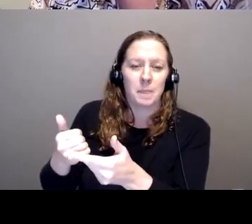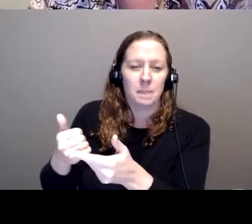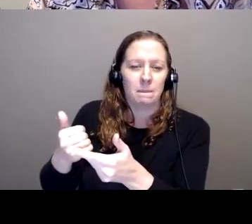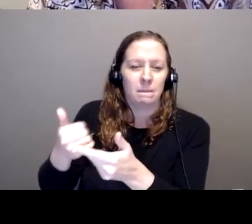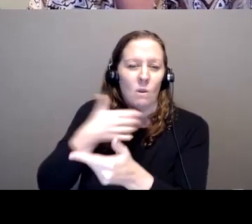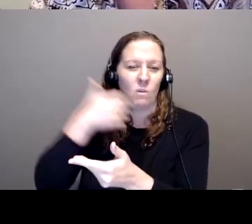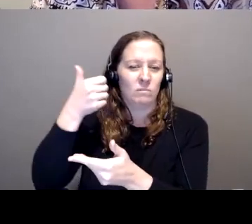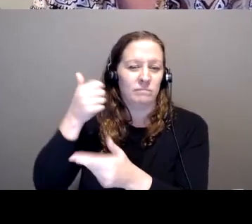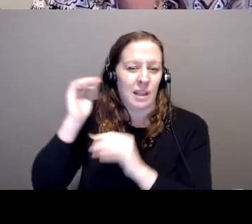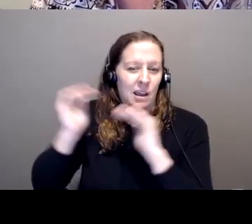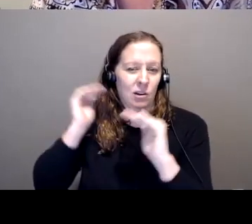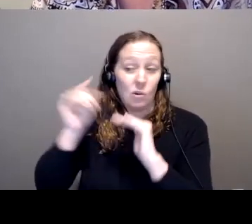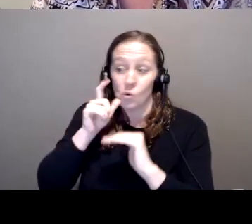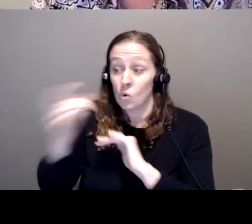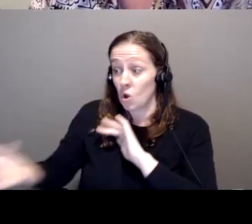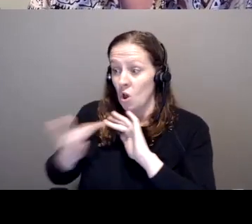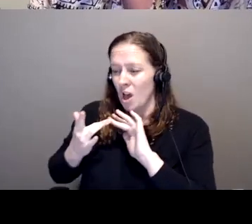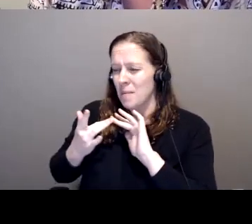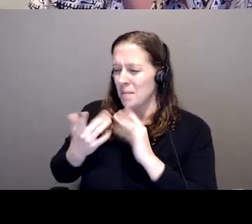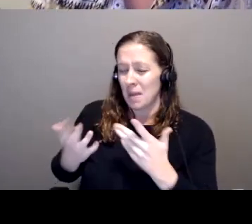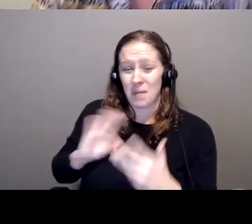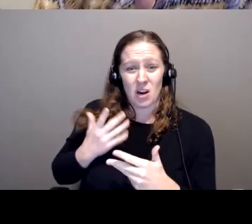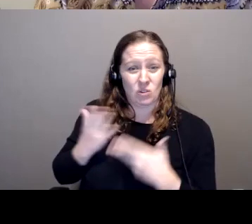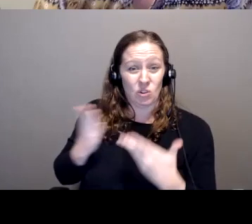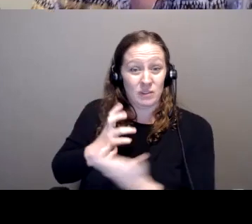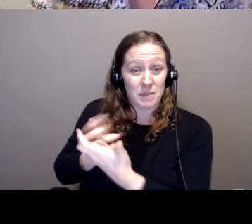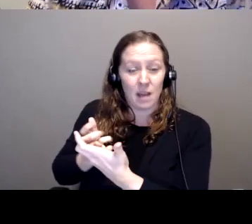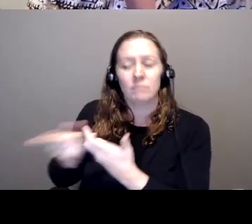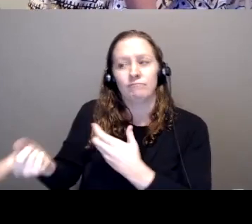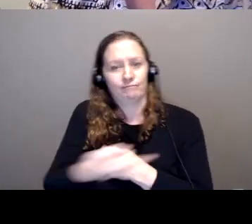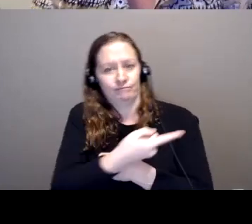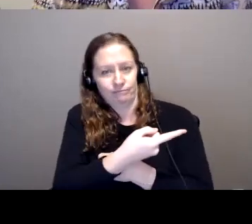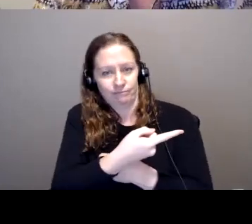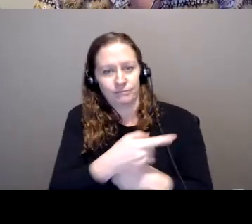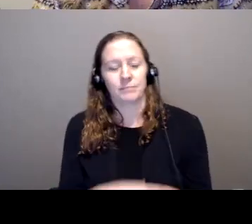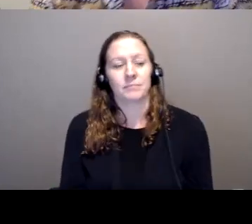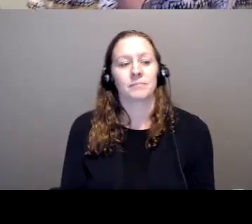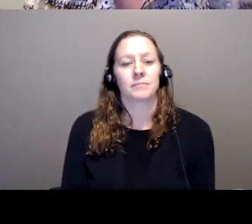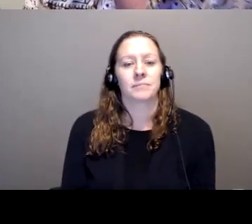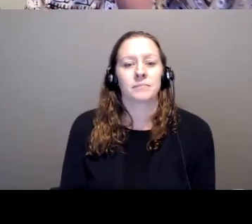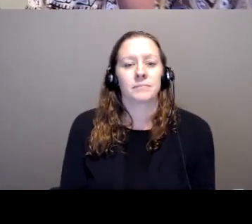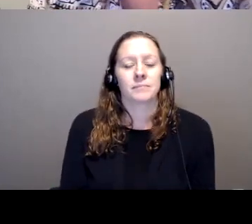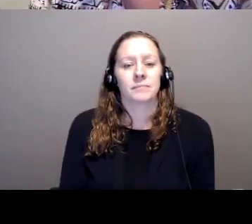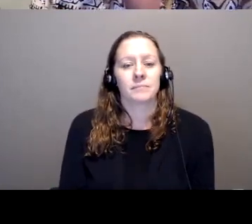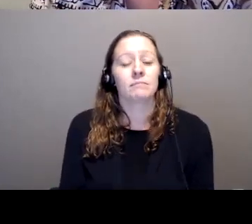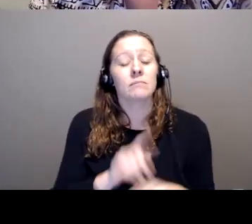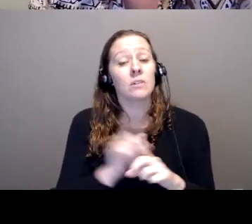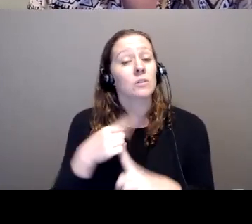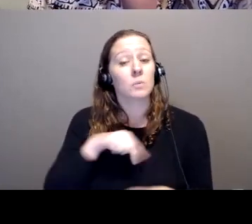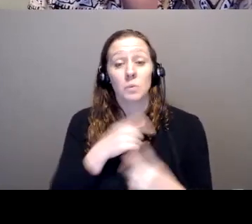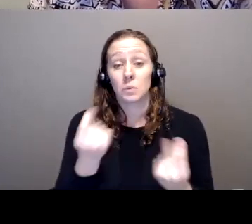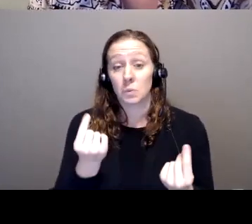that connect with us. We also have spoken to our partners about